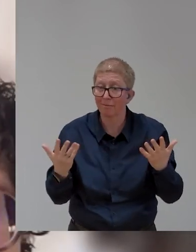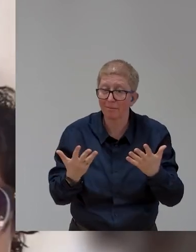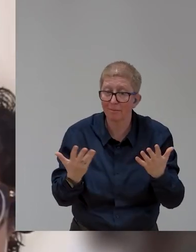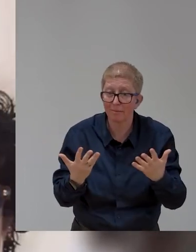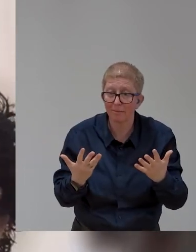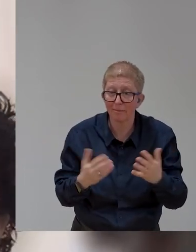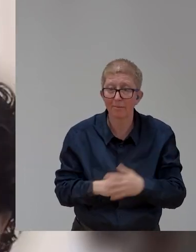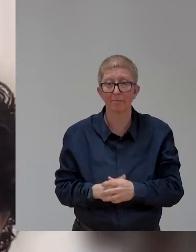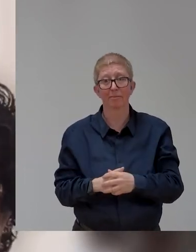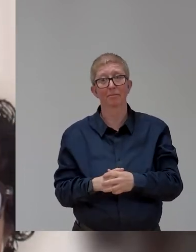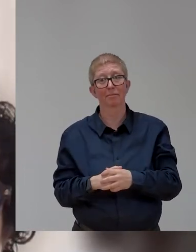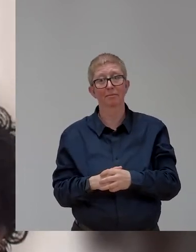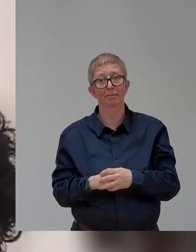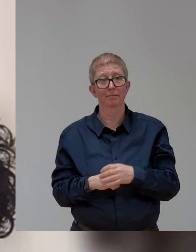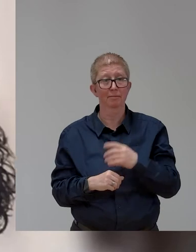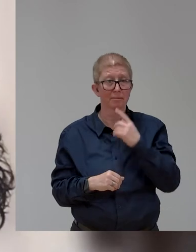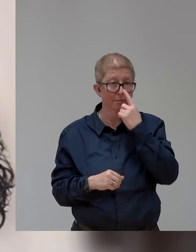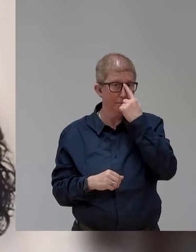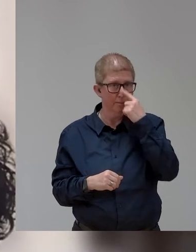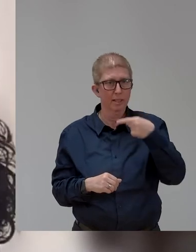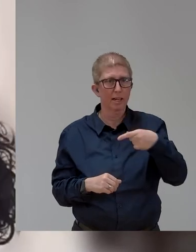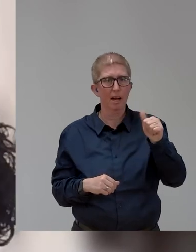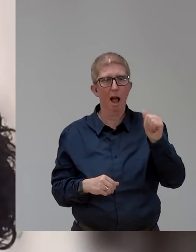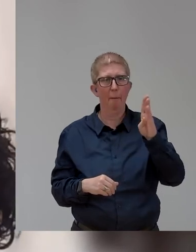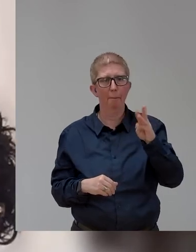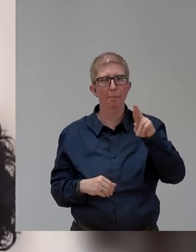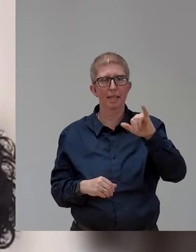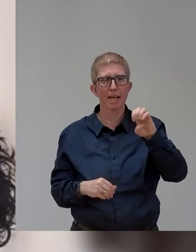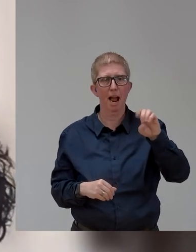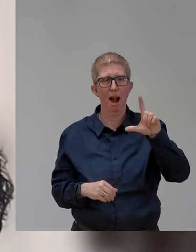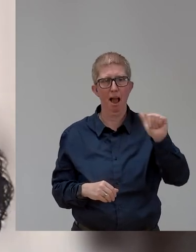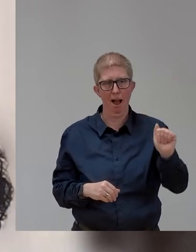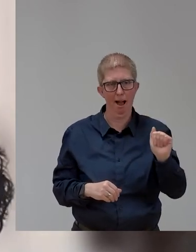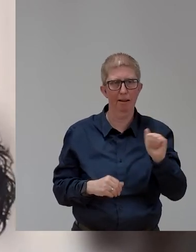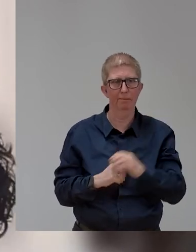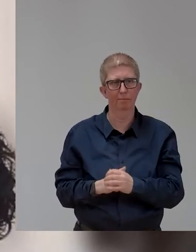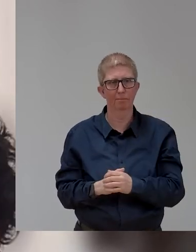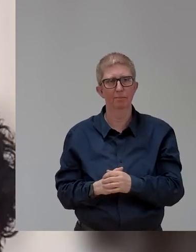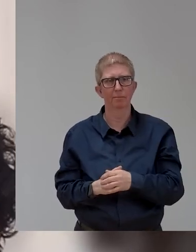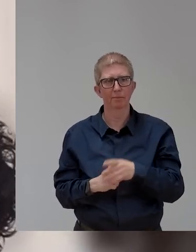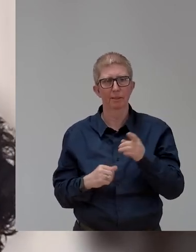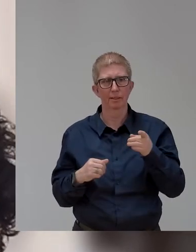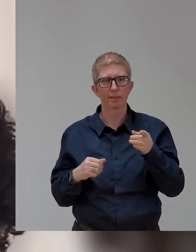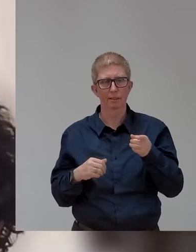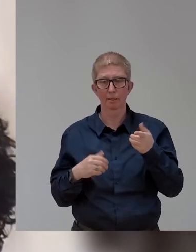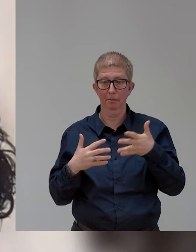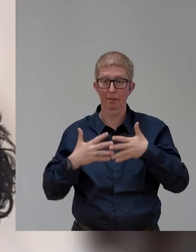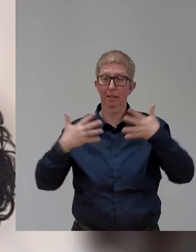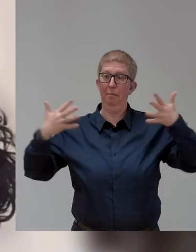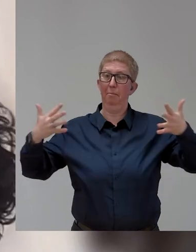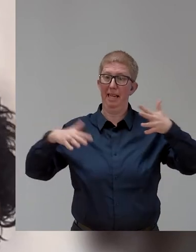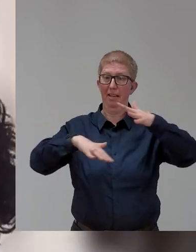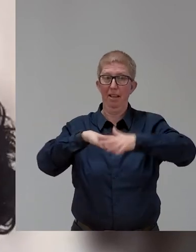Now, I would like to ask Gabriela, as a member of one of the biggest networks of the Organization for People with